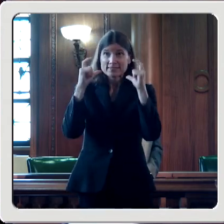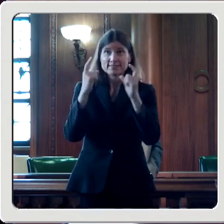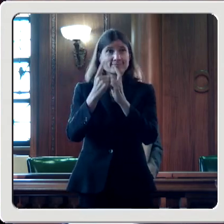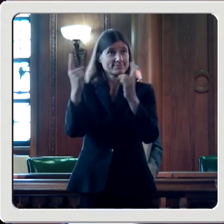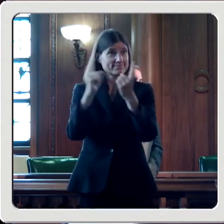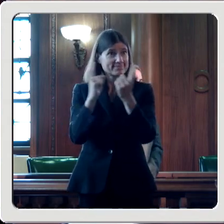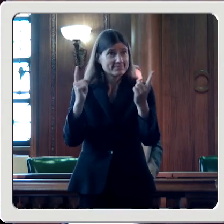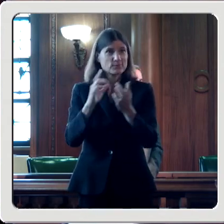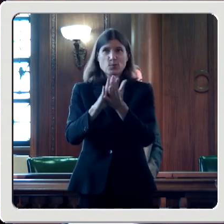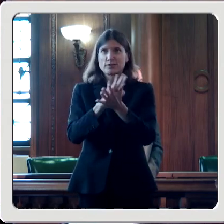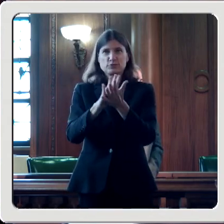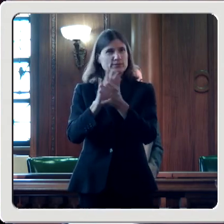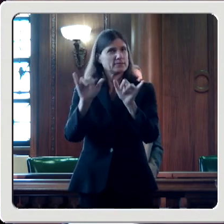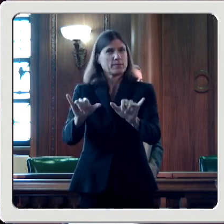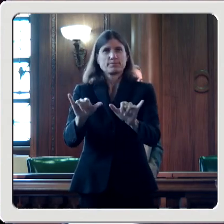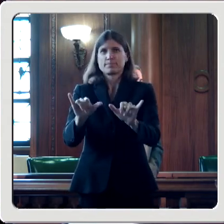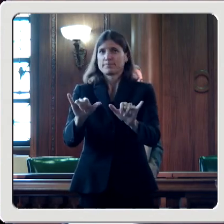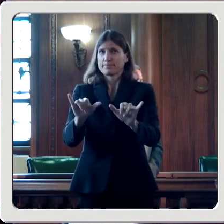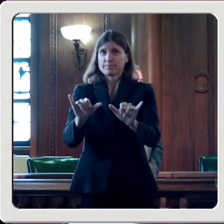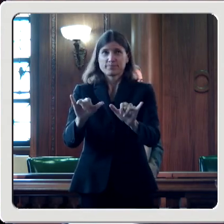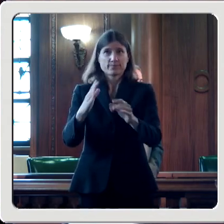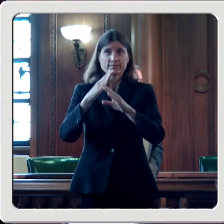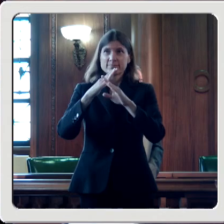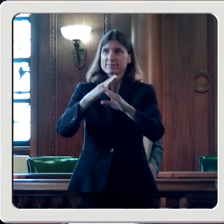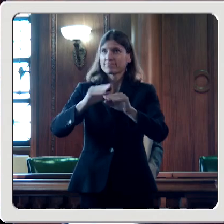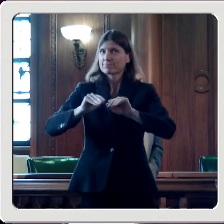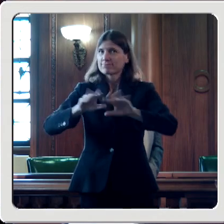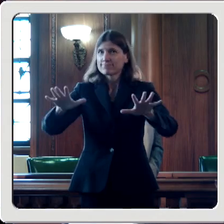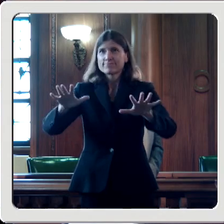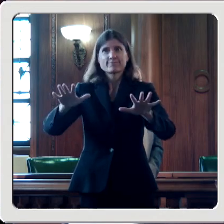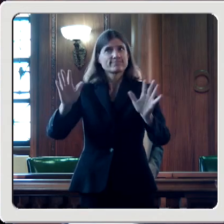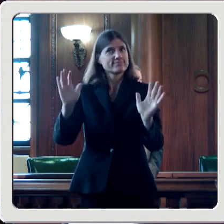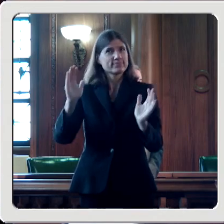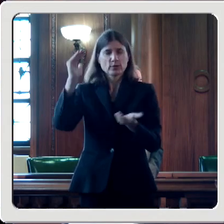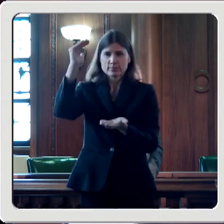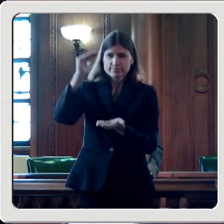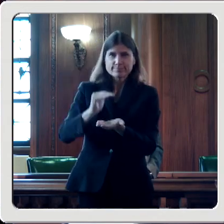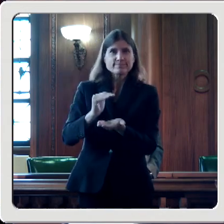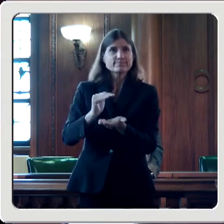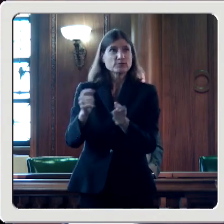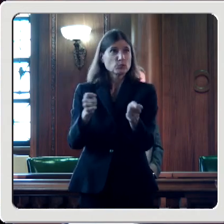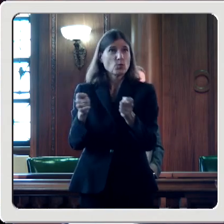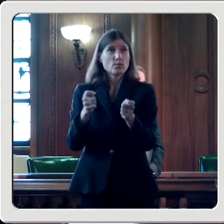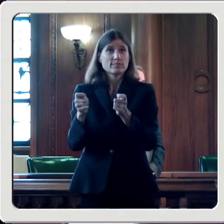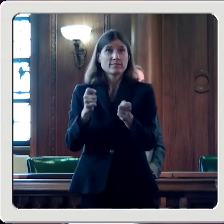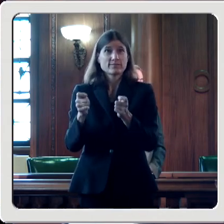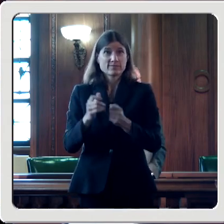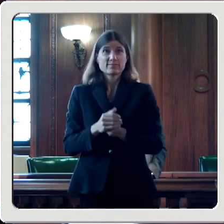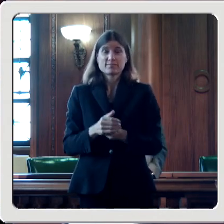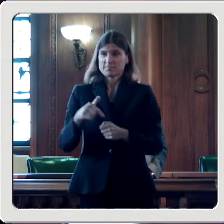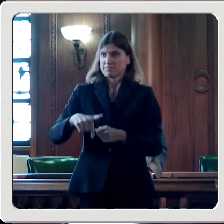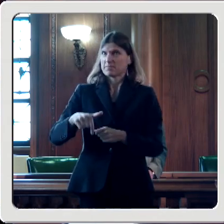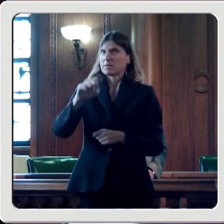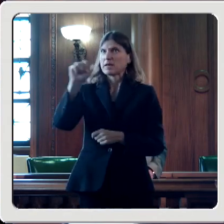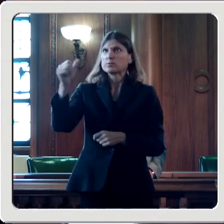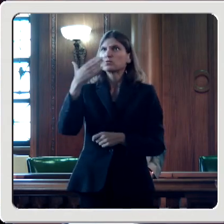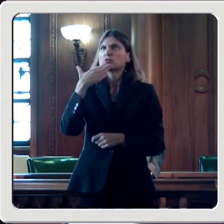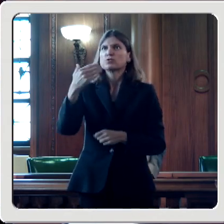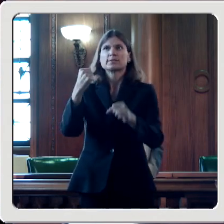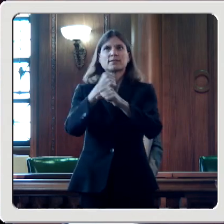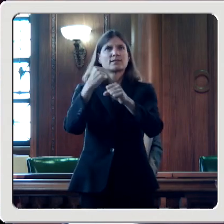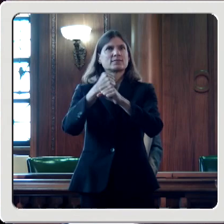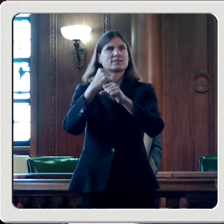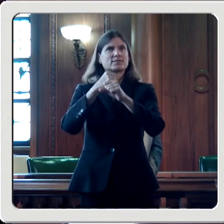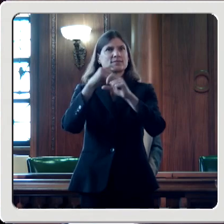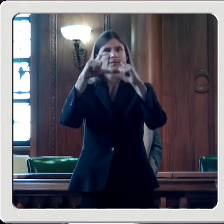our defeating this virus. I believe that we're doing very well in the state of Massachusetts. I wish the rest of the country